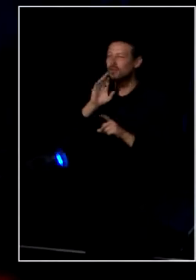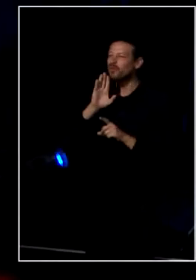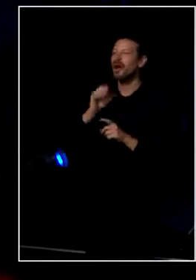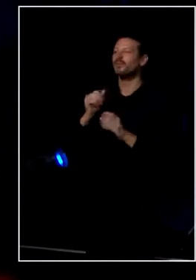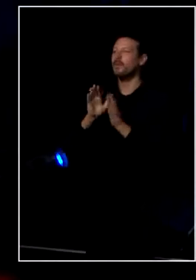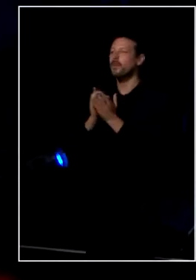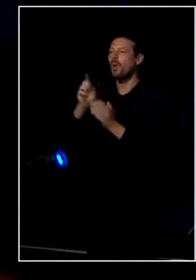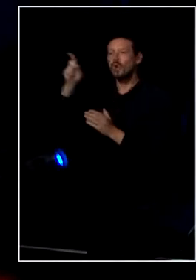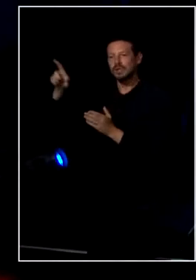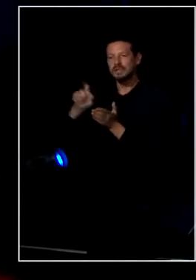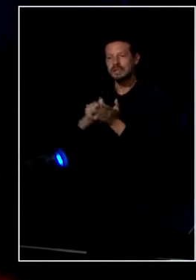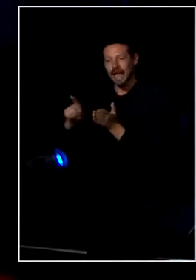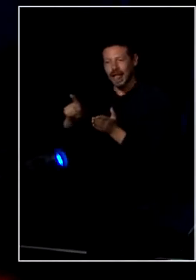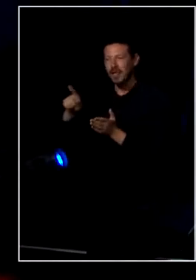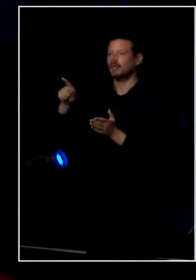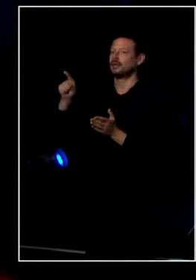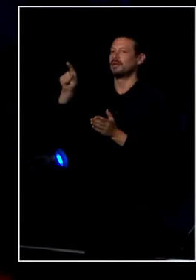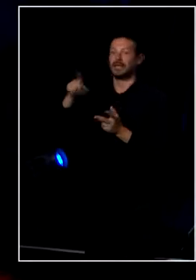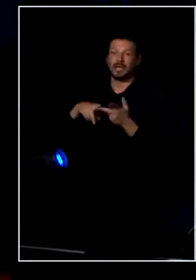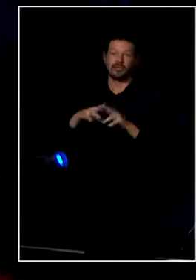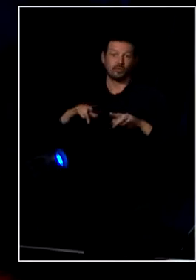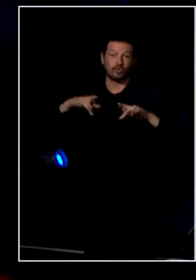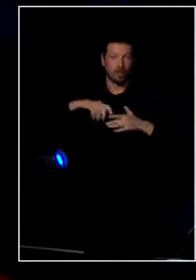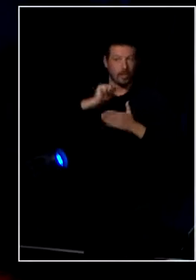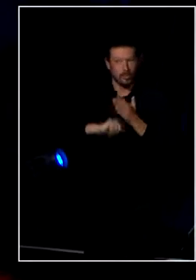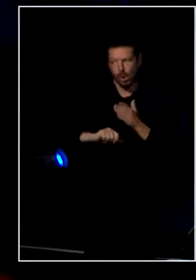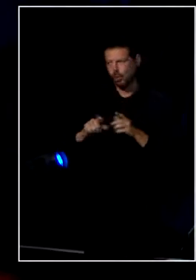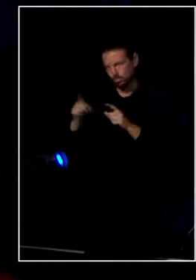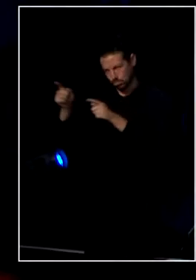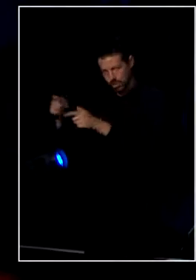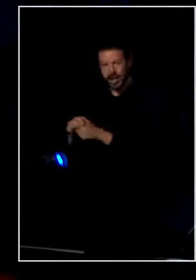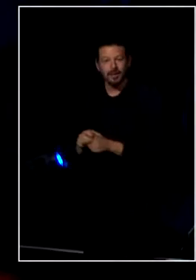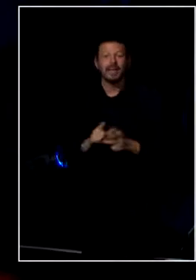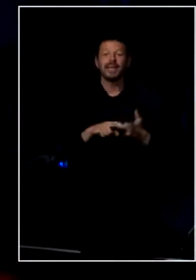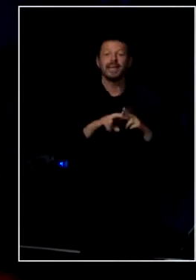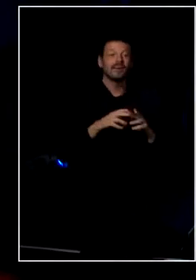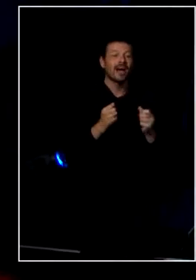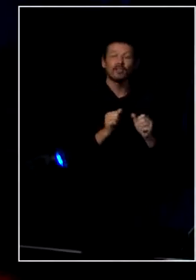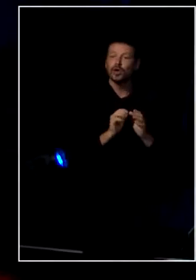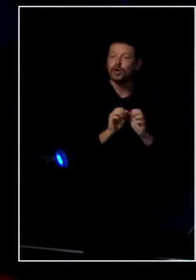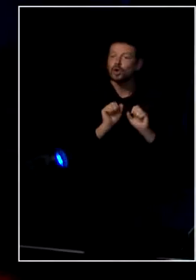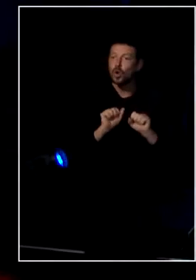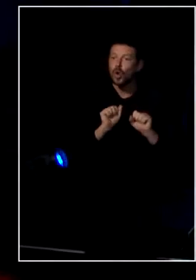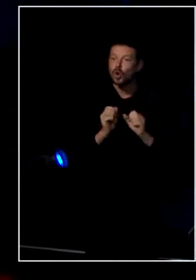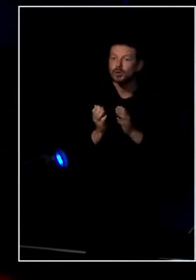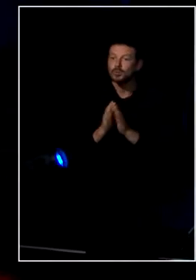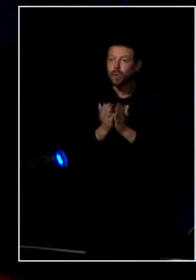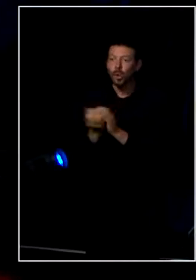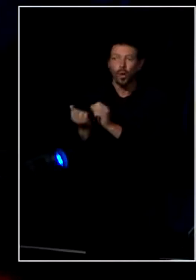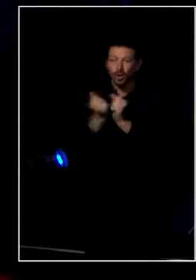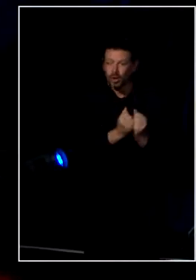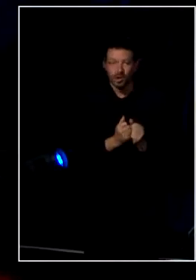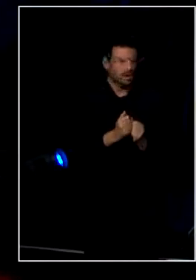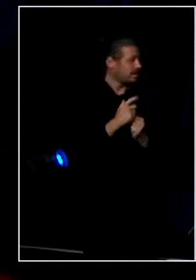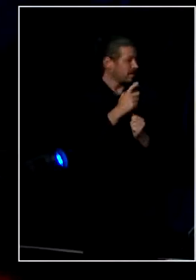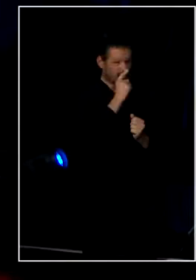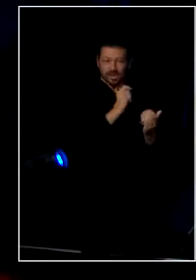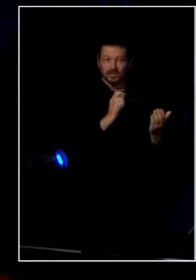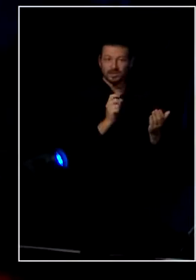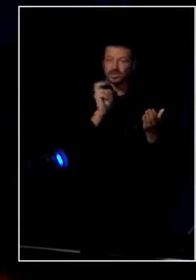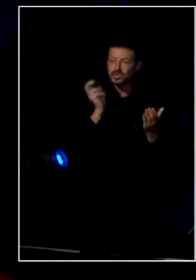books down there in the corner if you haven't had an opportunity to buy one. But if you've got yours, there's people here with pens that will sign them for you, including